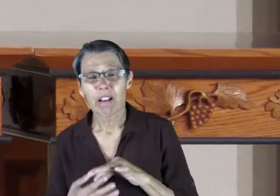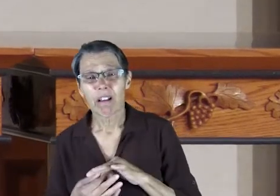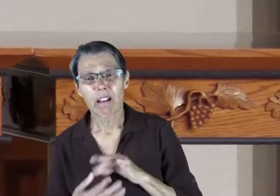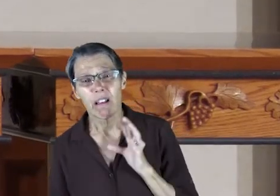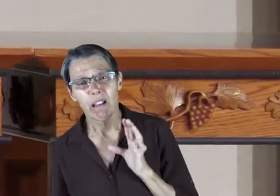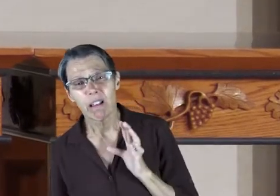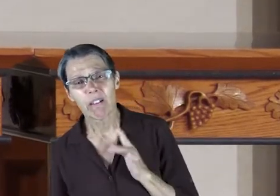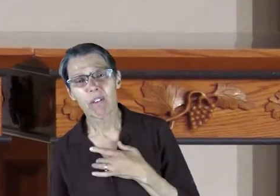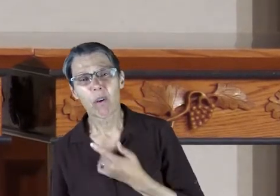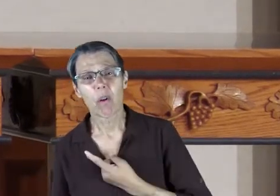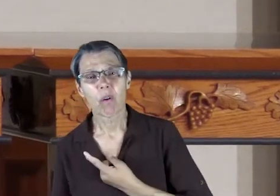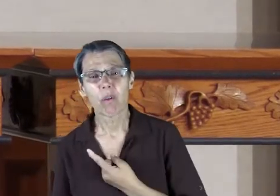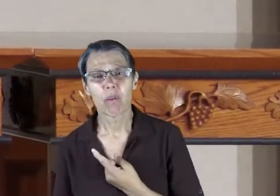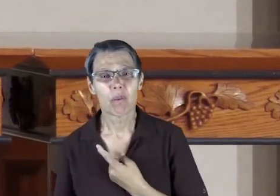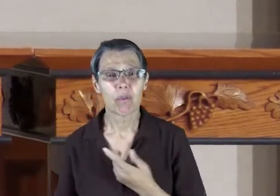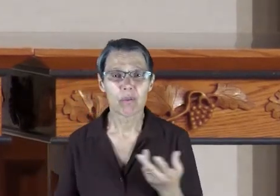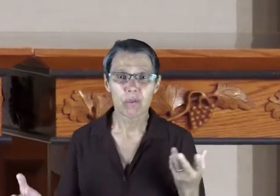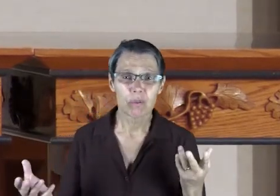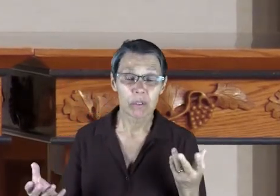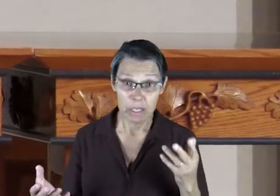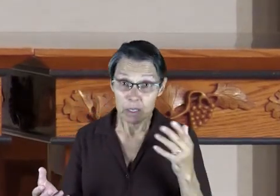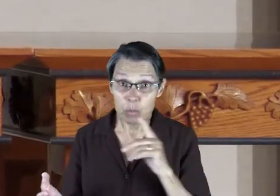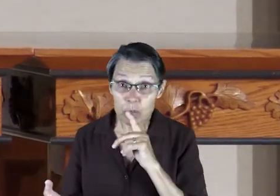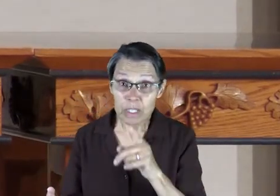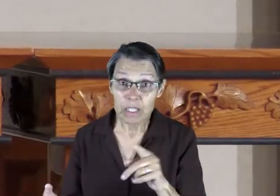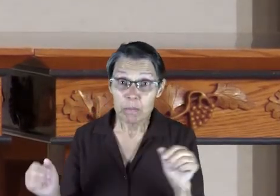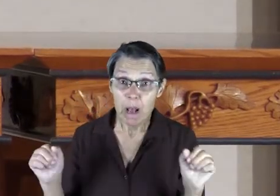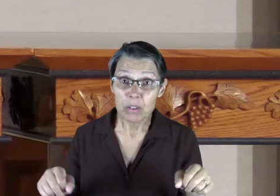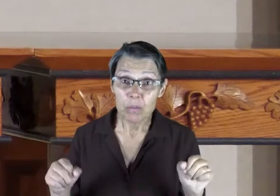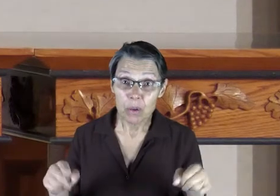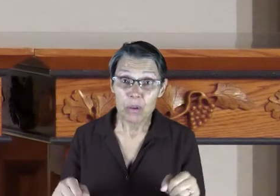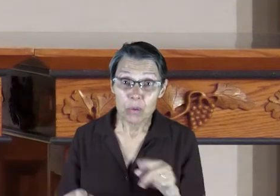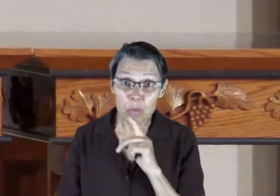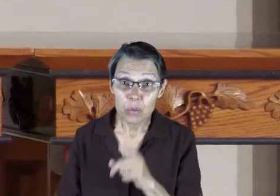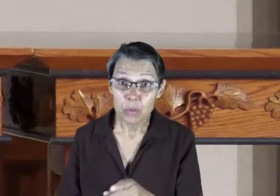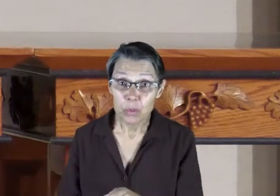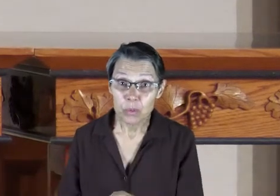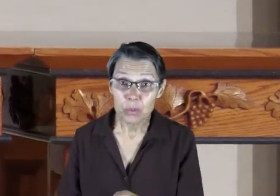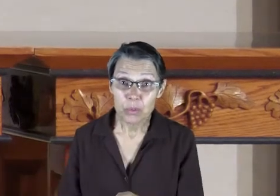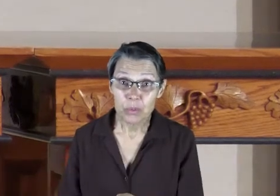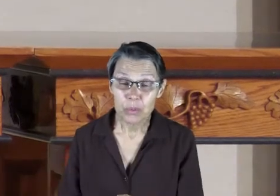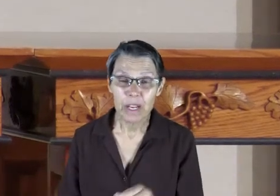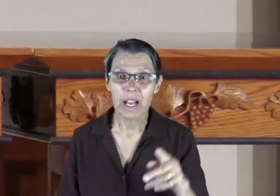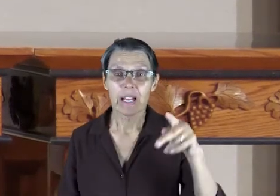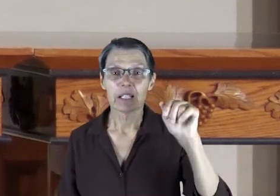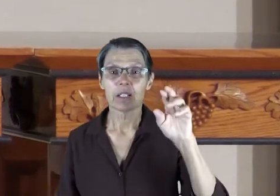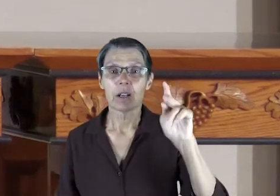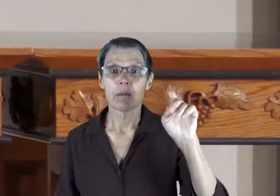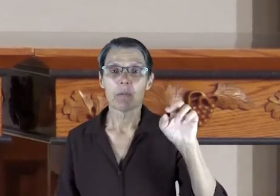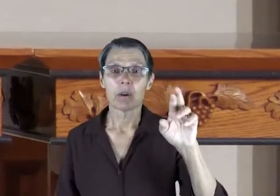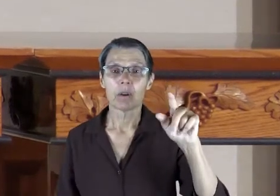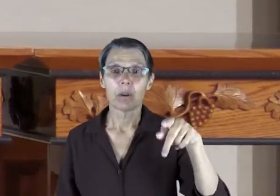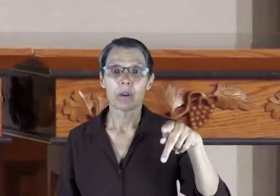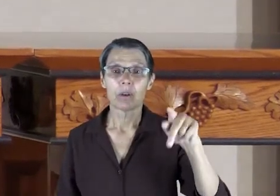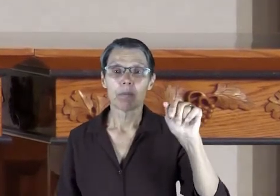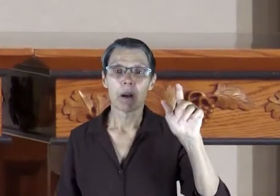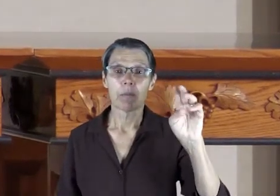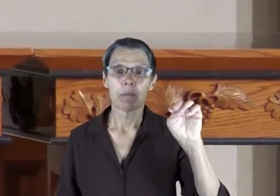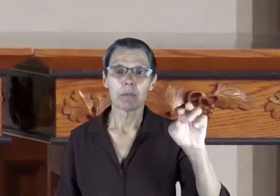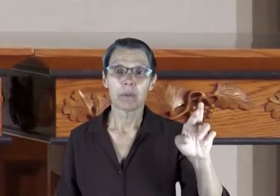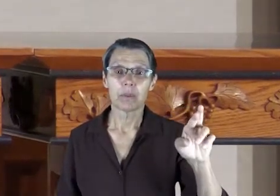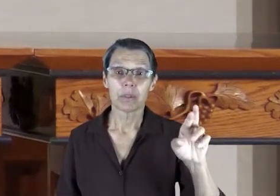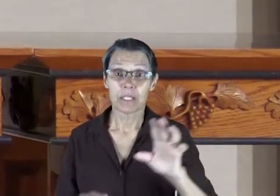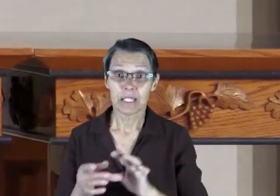and feelings of isolation and loneliness? And is it not possible, as Parker Palmer said at the